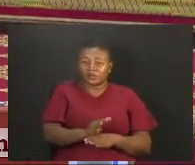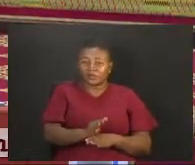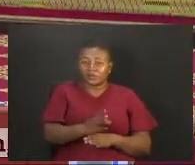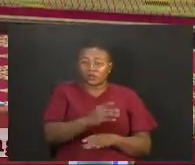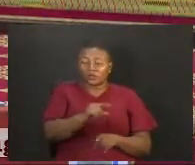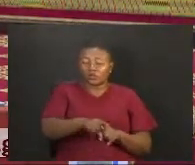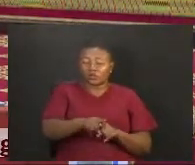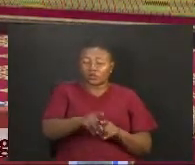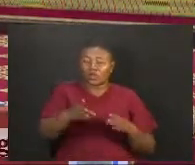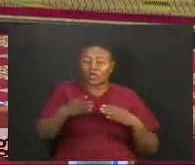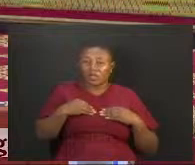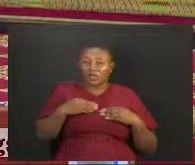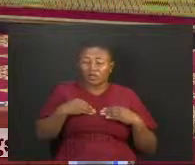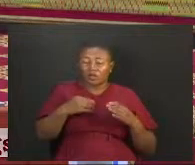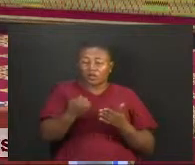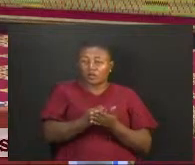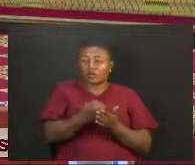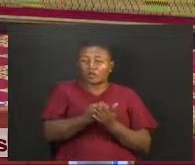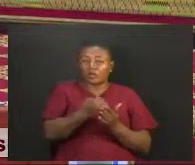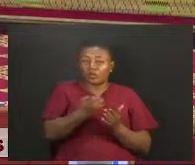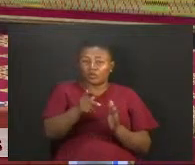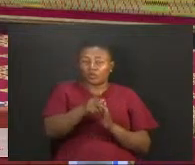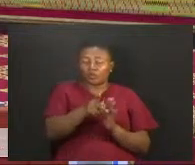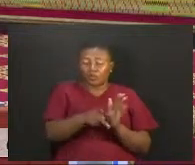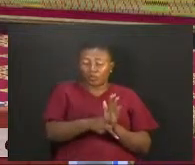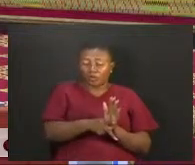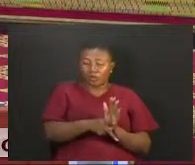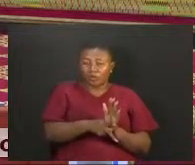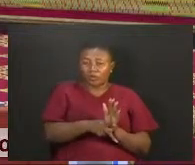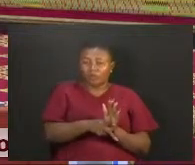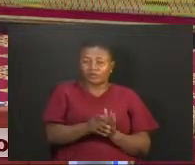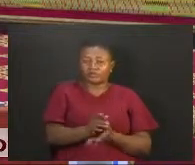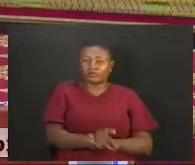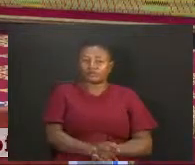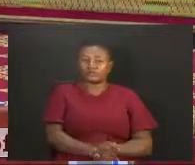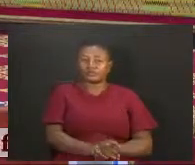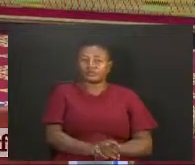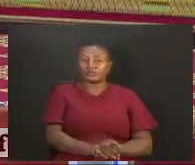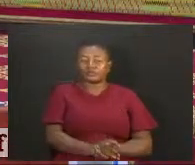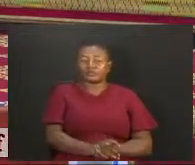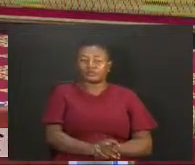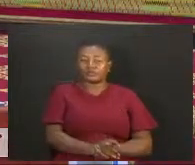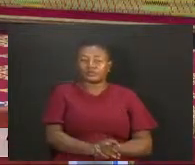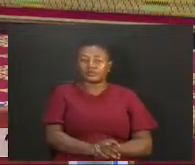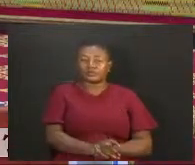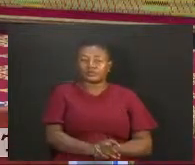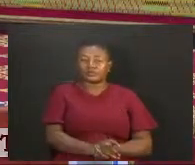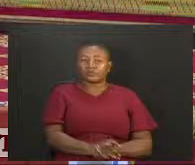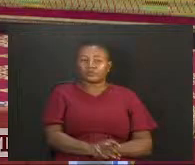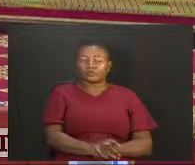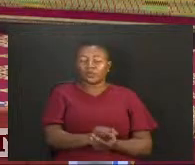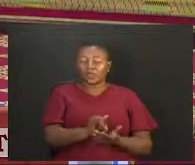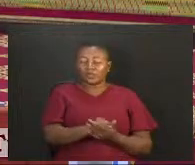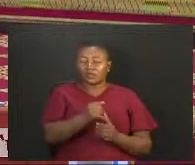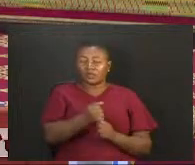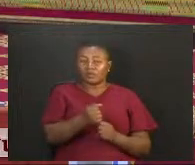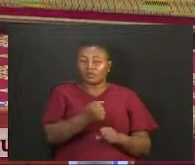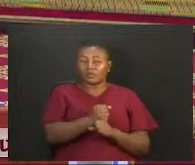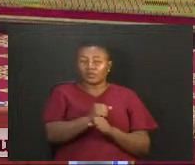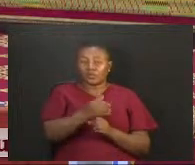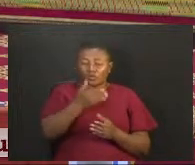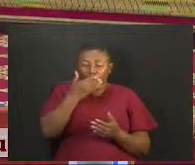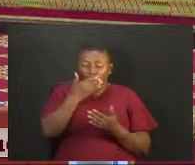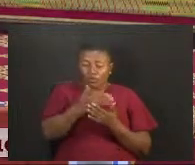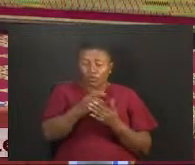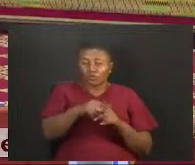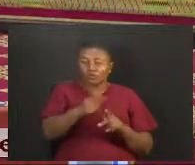of economic policies of President John Dramani Mahama, ultimately laying the groundwork for sustained